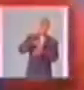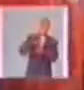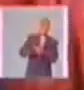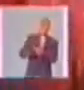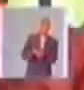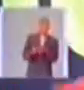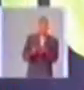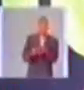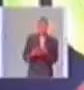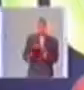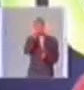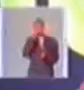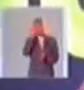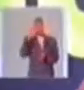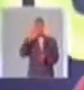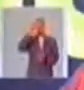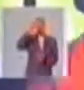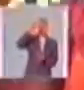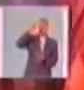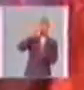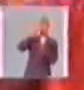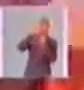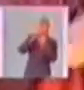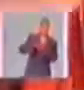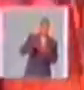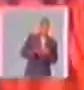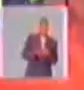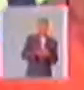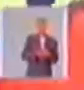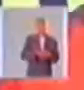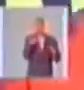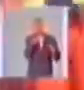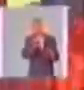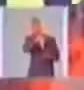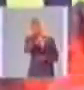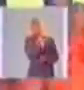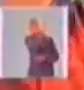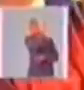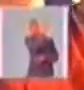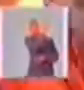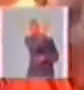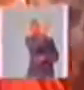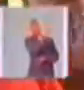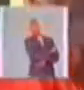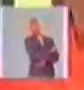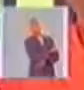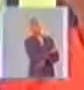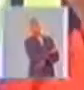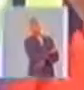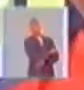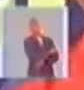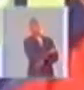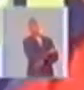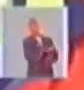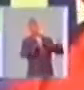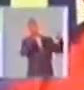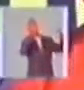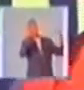you say 50 years ago yen orthodox churches ye was system ni mo no emu ahin and na ji entutu so dudu everyone church members